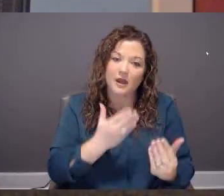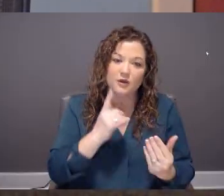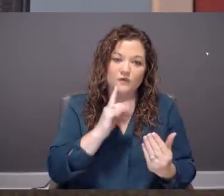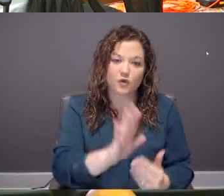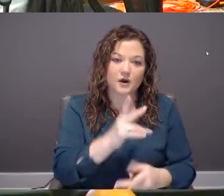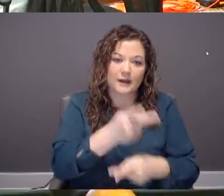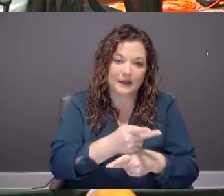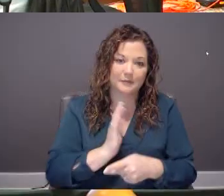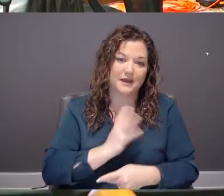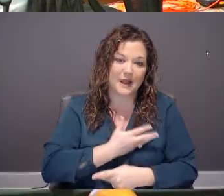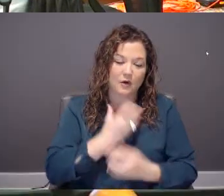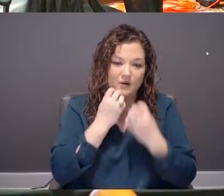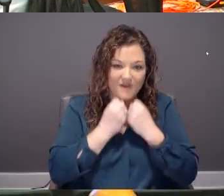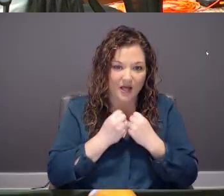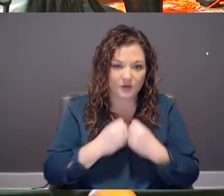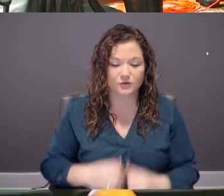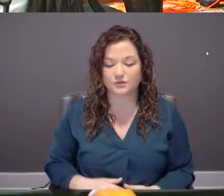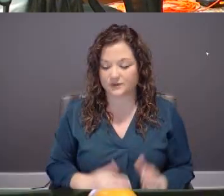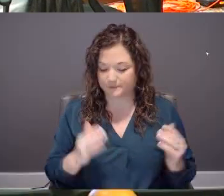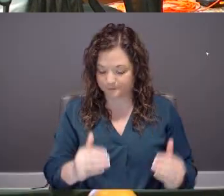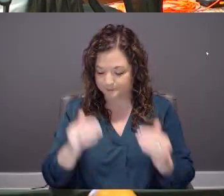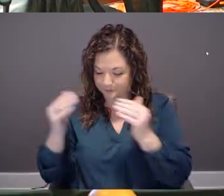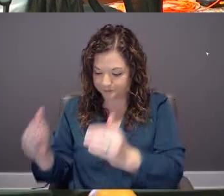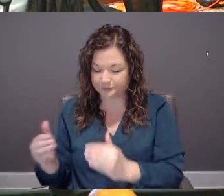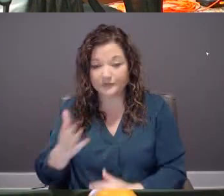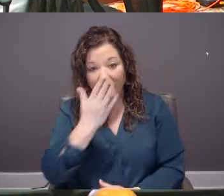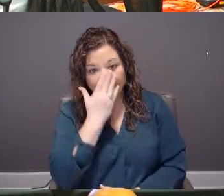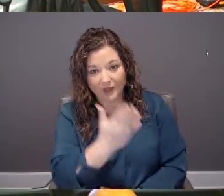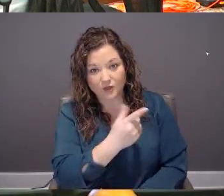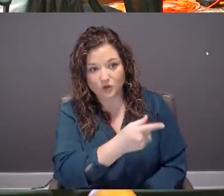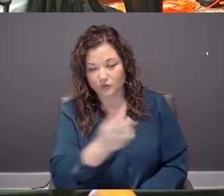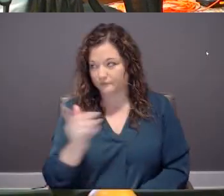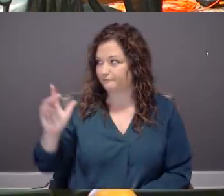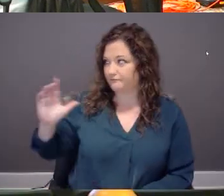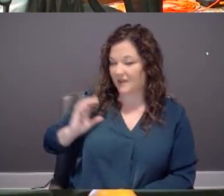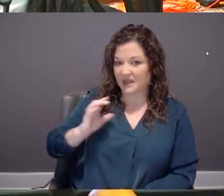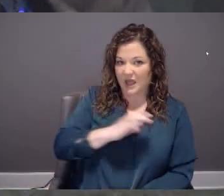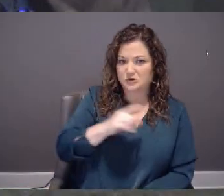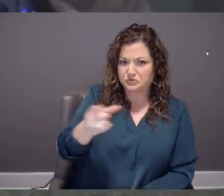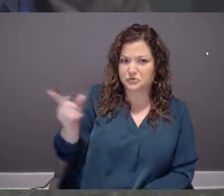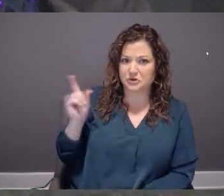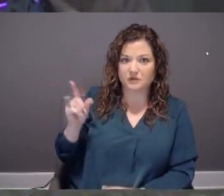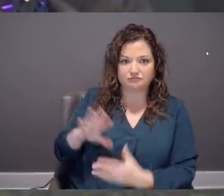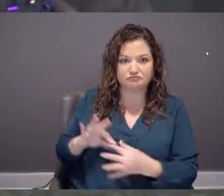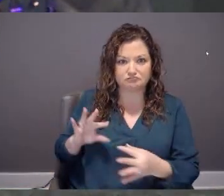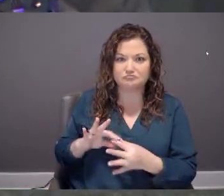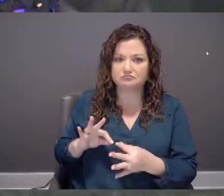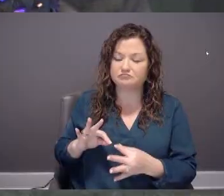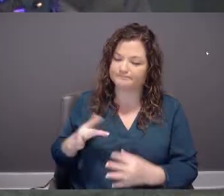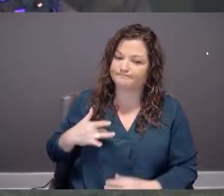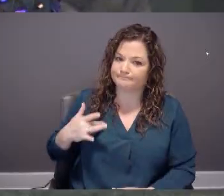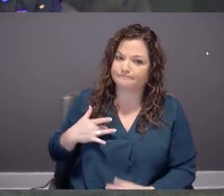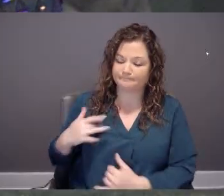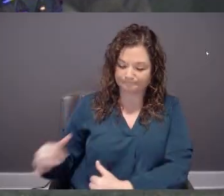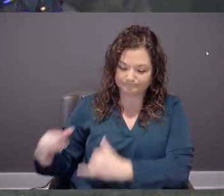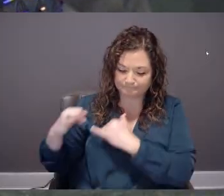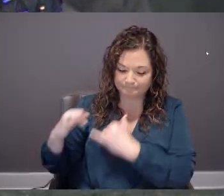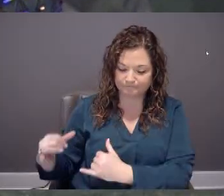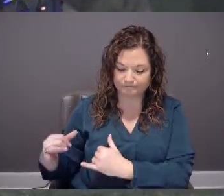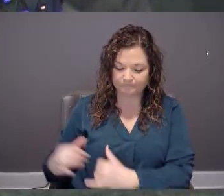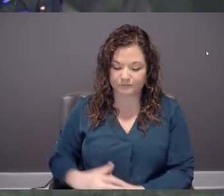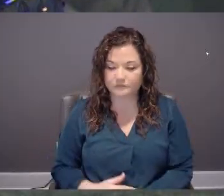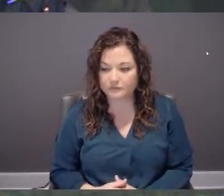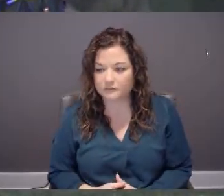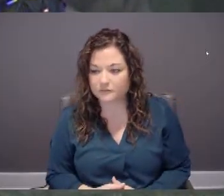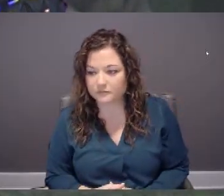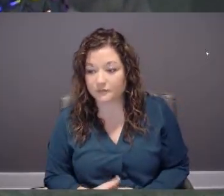you. All the council members, what they have said, I feel as well. My daddy had